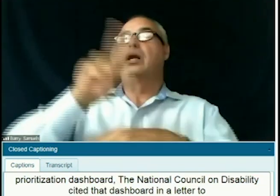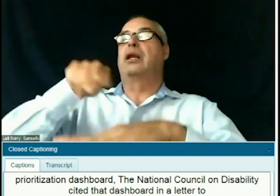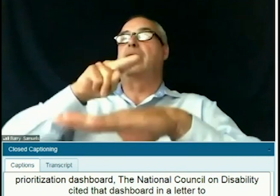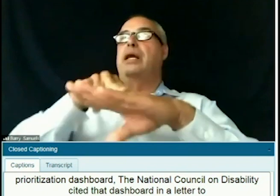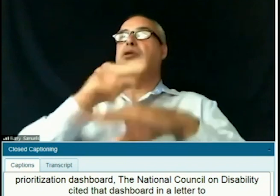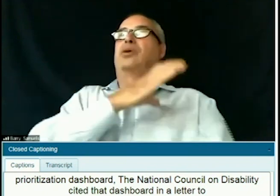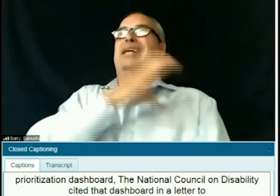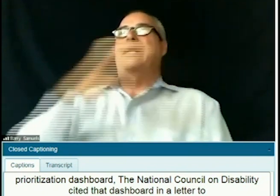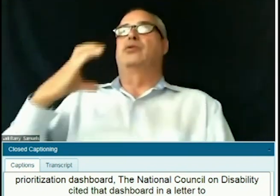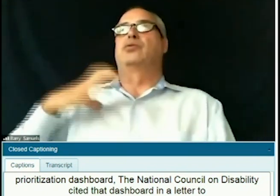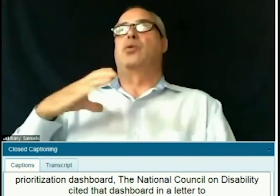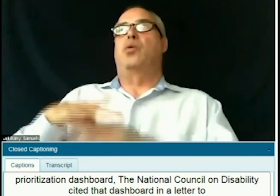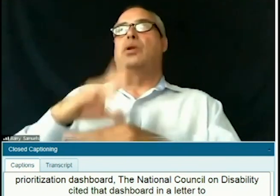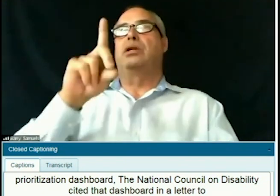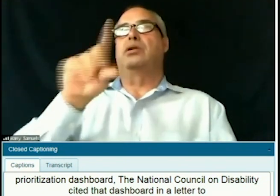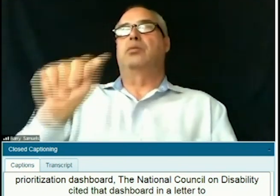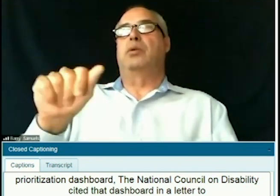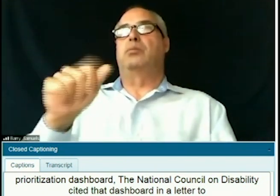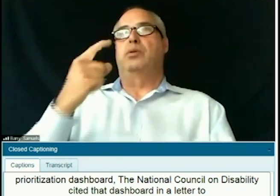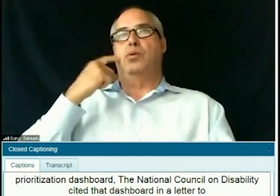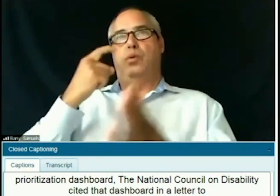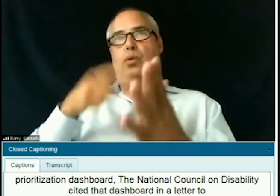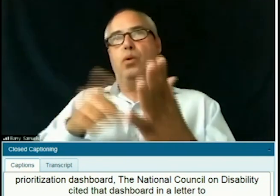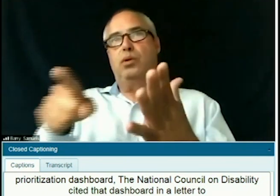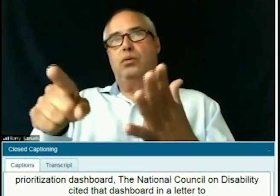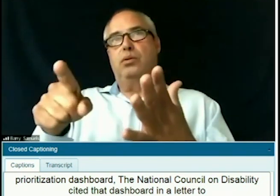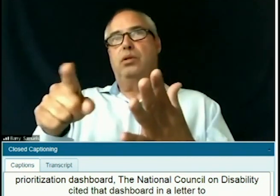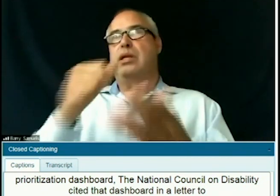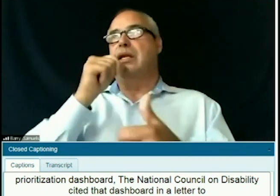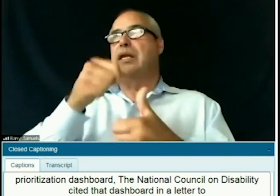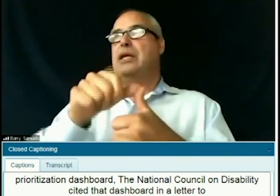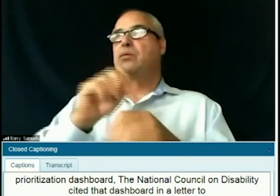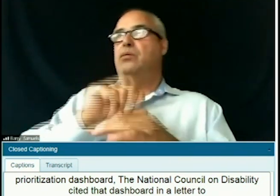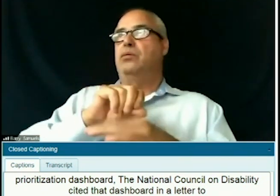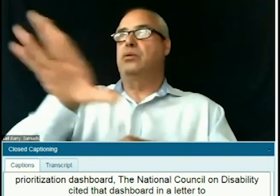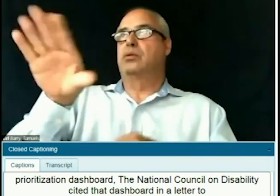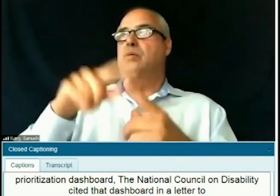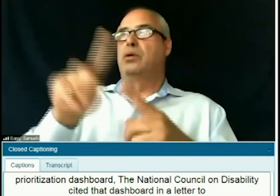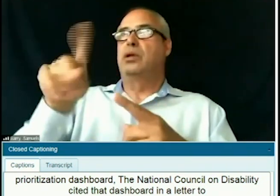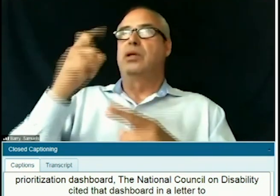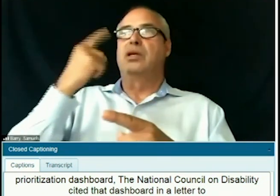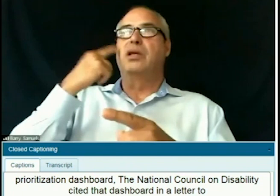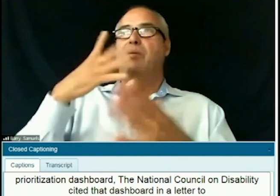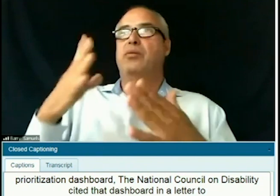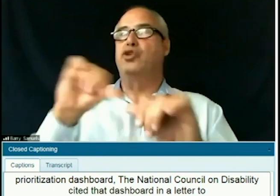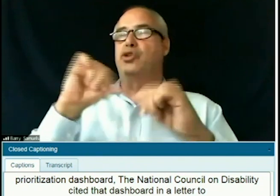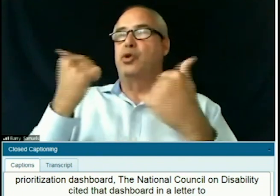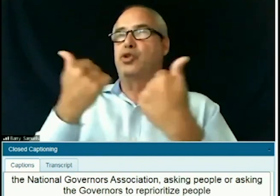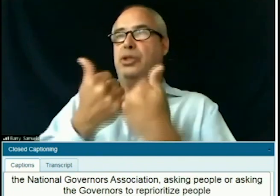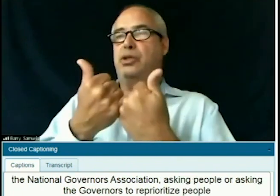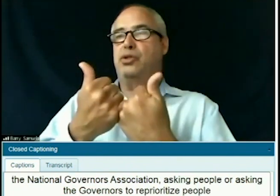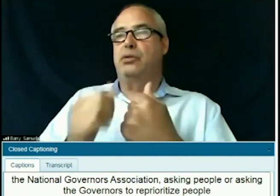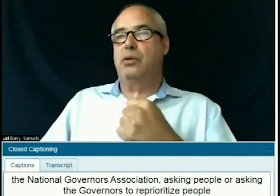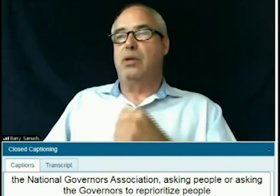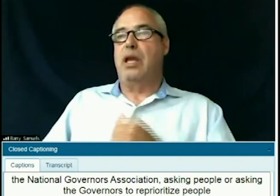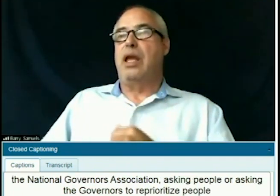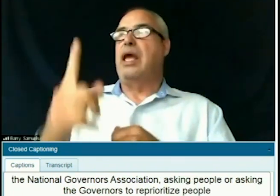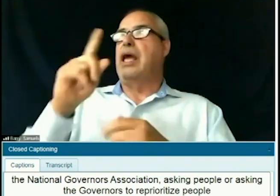on Disability cited that dashboard in a letter to the National Governors Association,